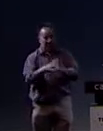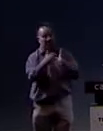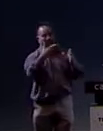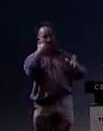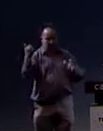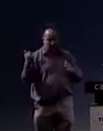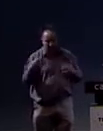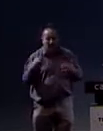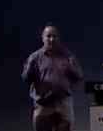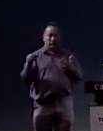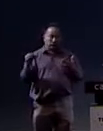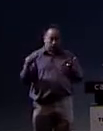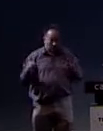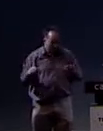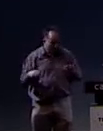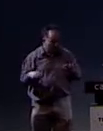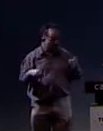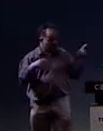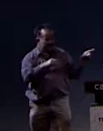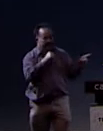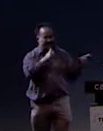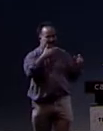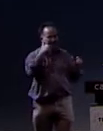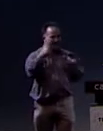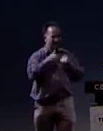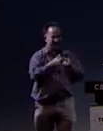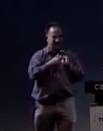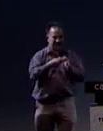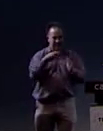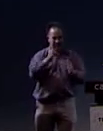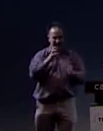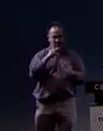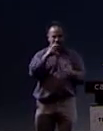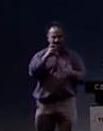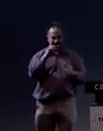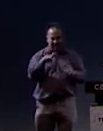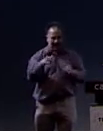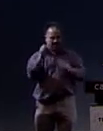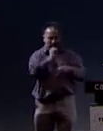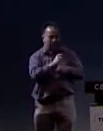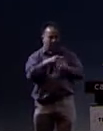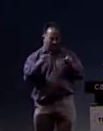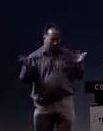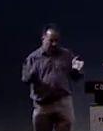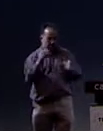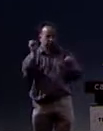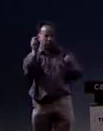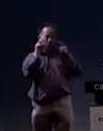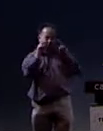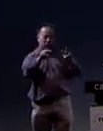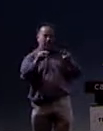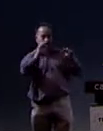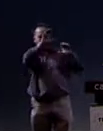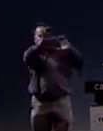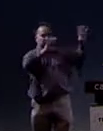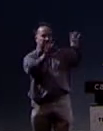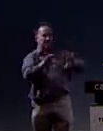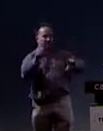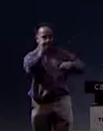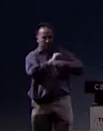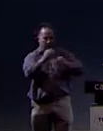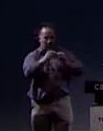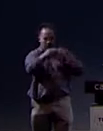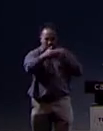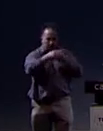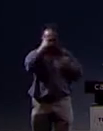do. So this isn't the best example of Hockney's work, but I encourage you to look at his photo collage work in particular, because it much more